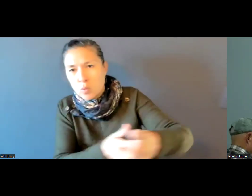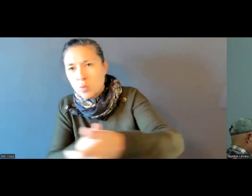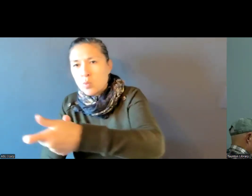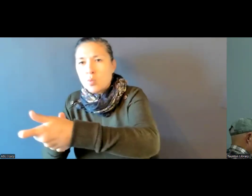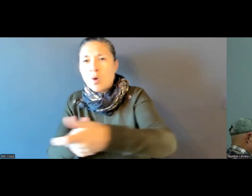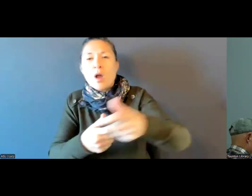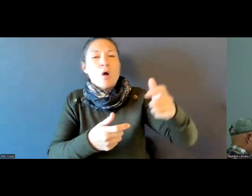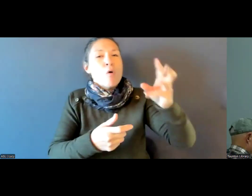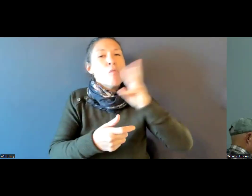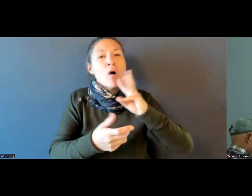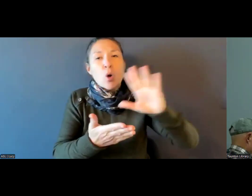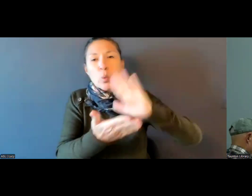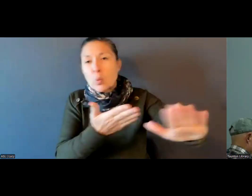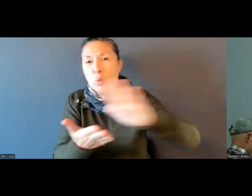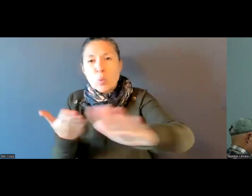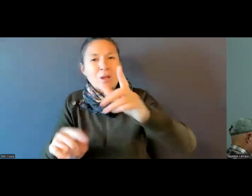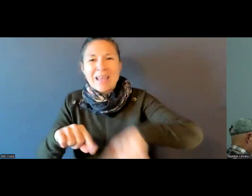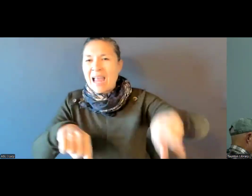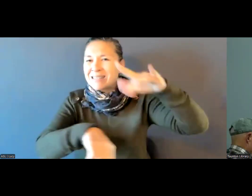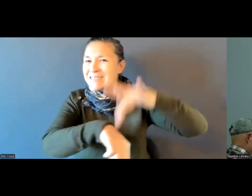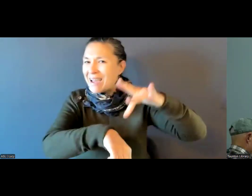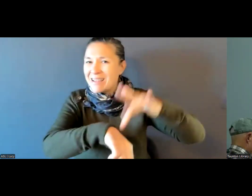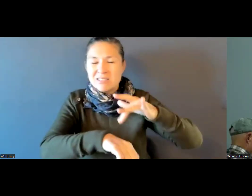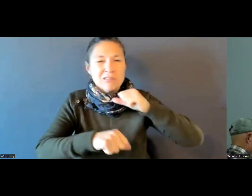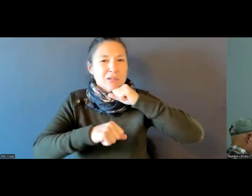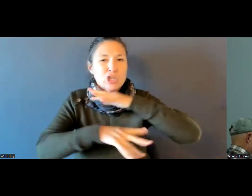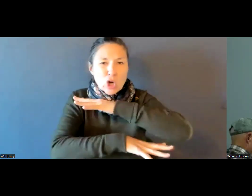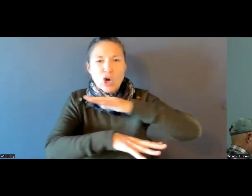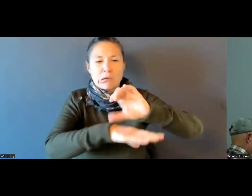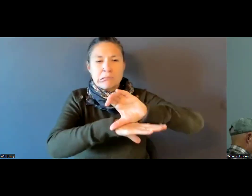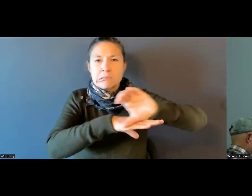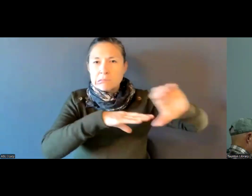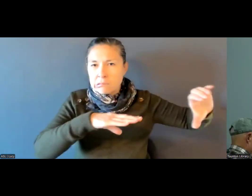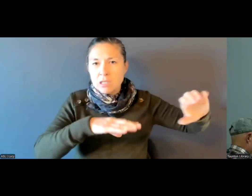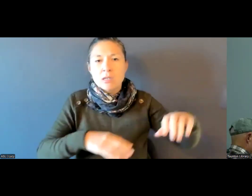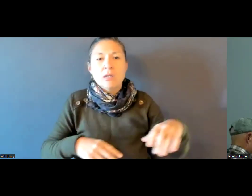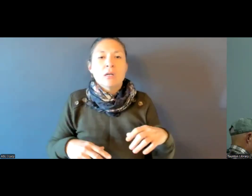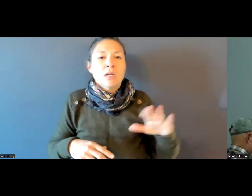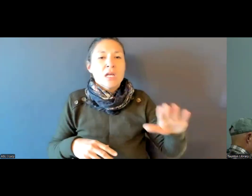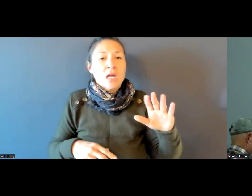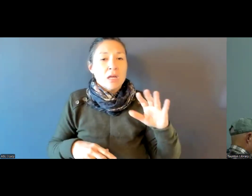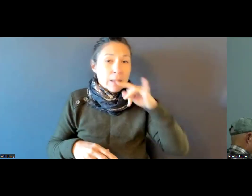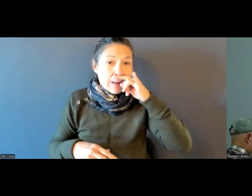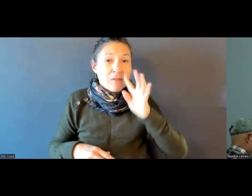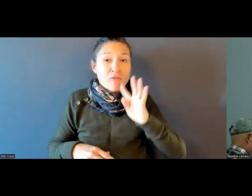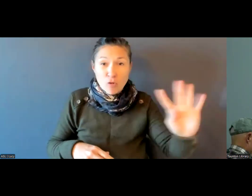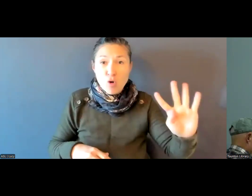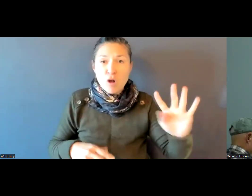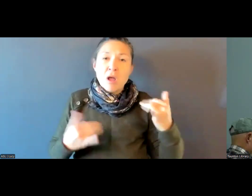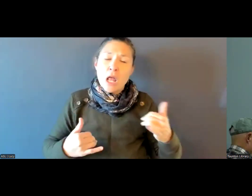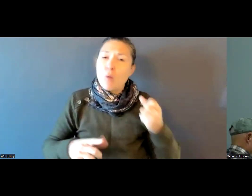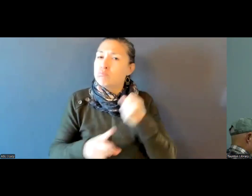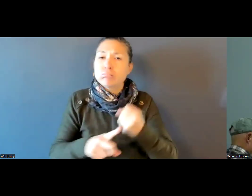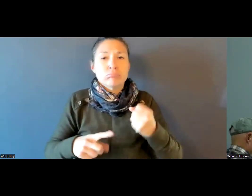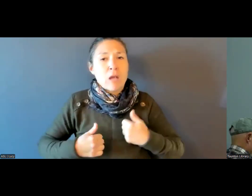it. Otherwise, they're just covered. And his 4-year-old child, has asthma now from playing